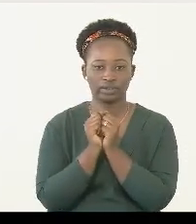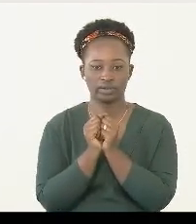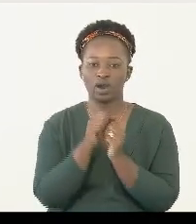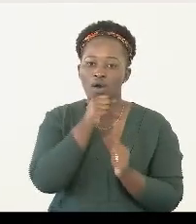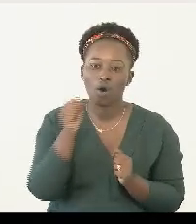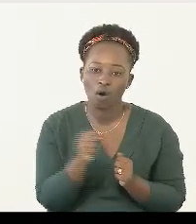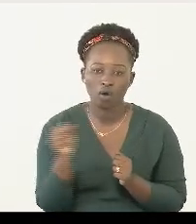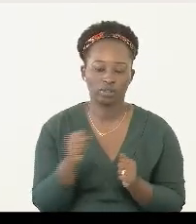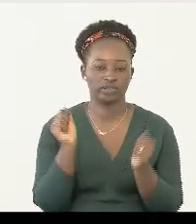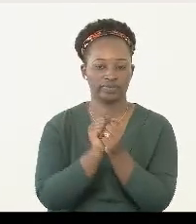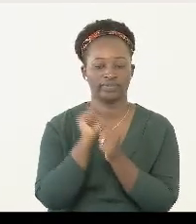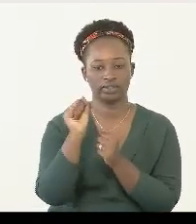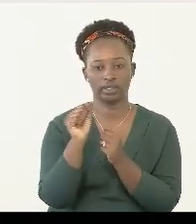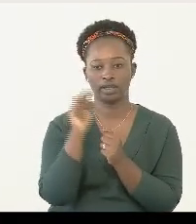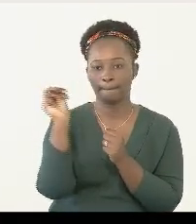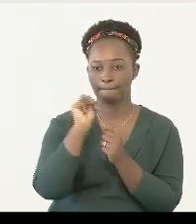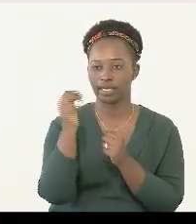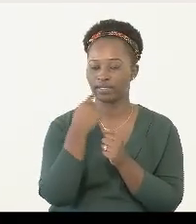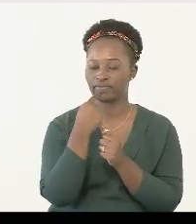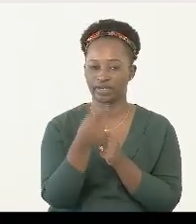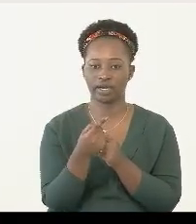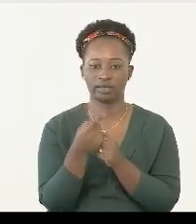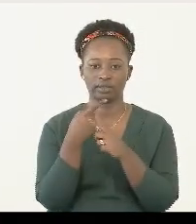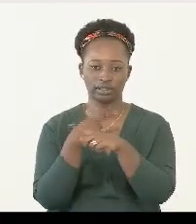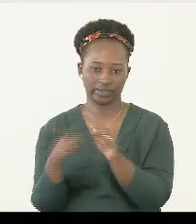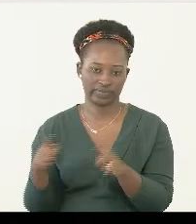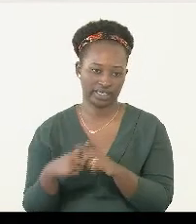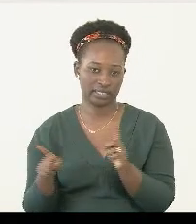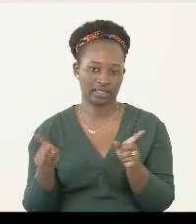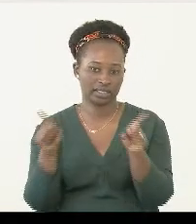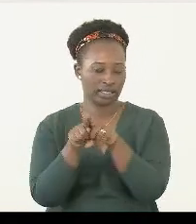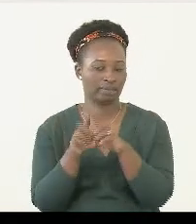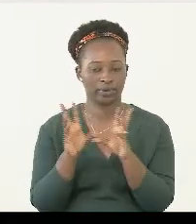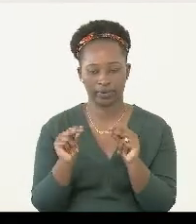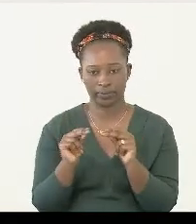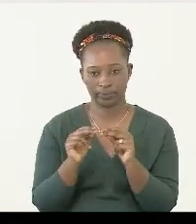old 15, but the masses would still remain the same.